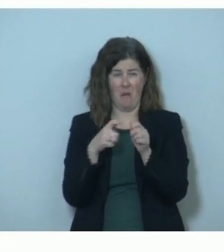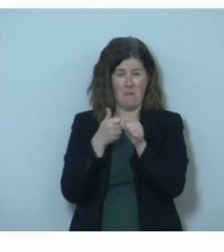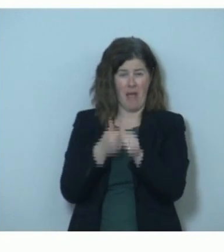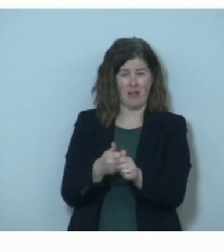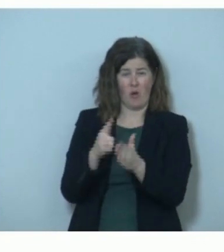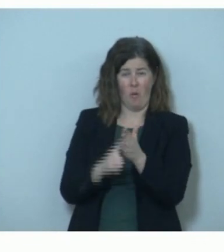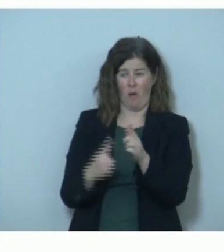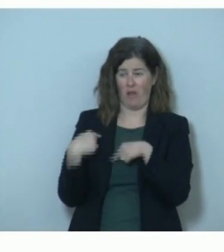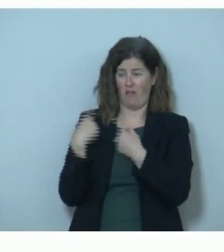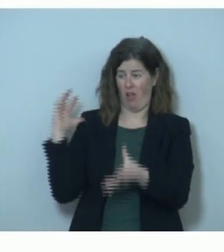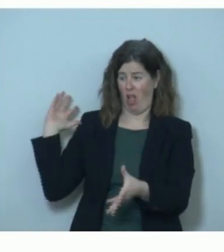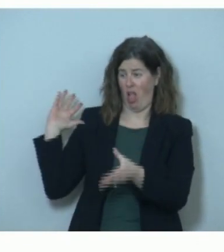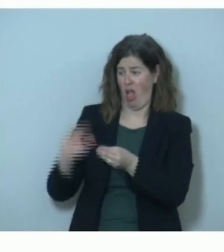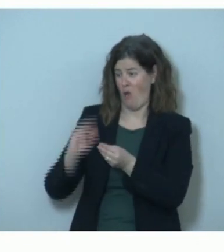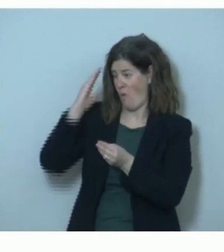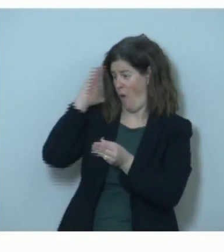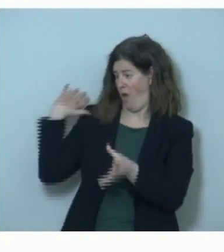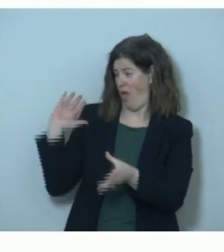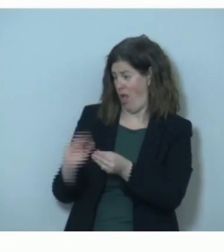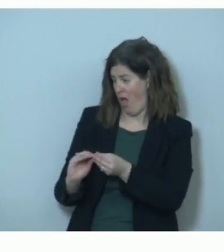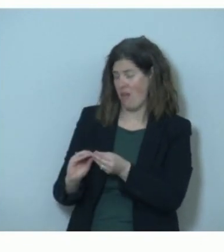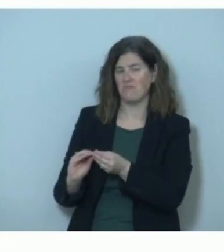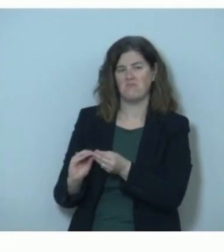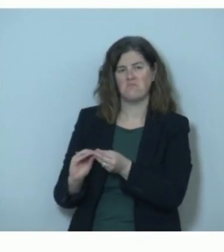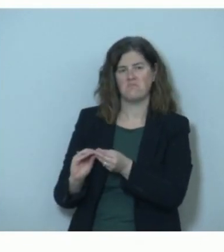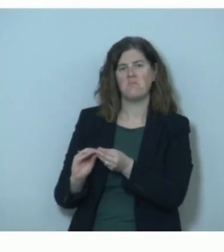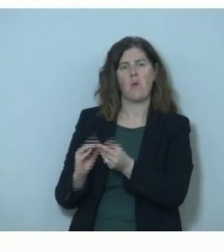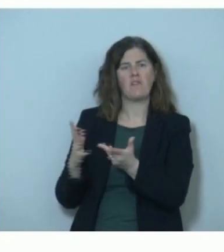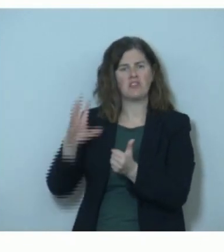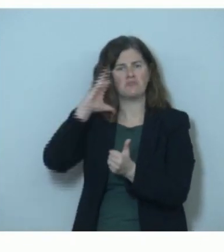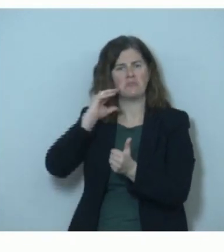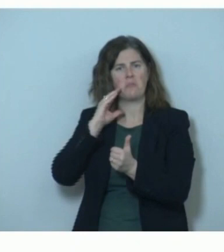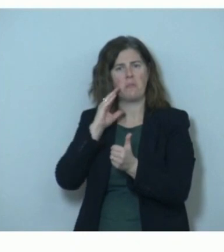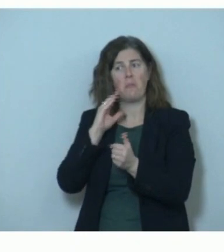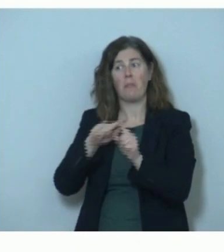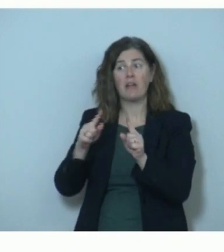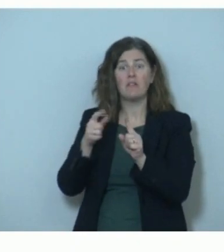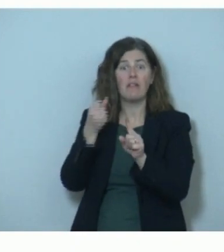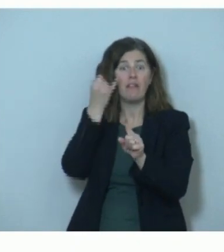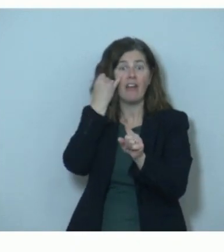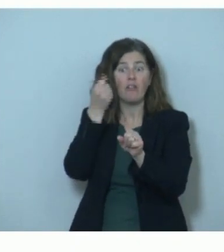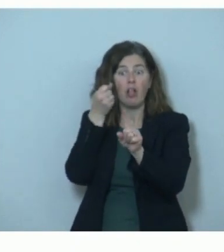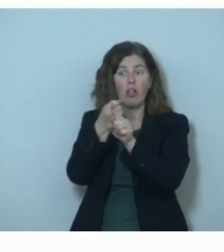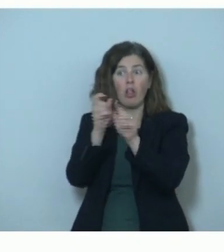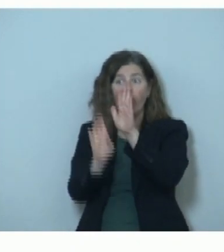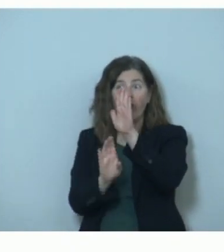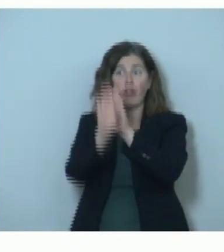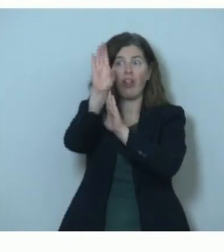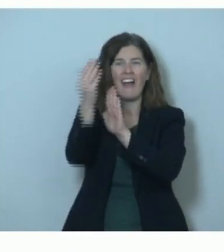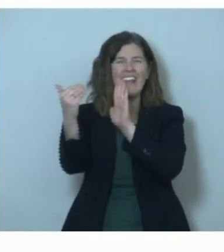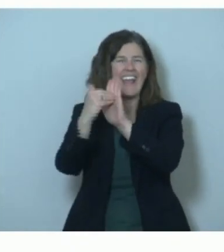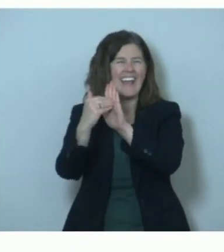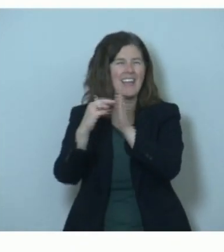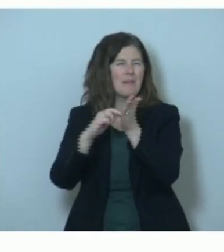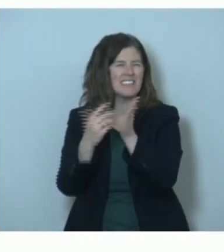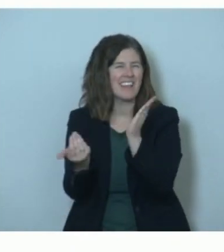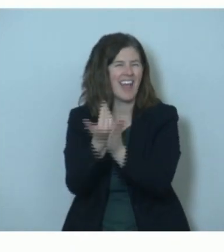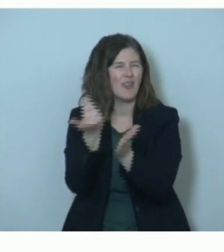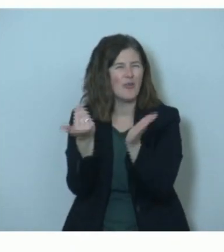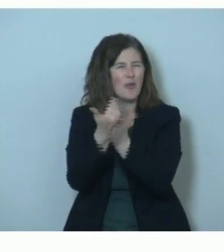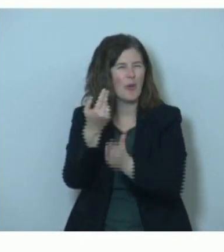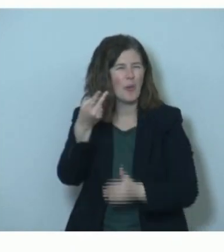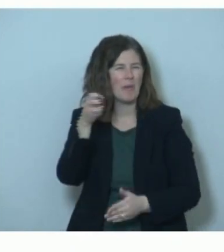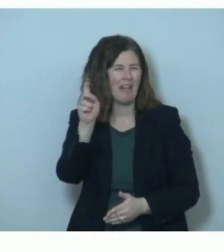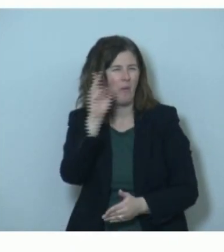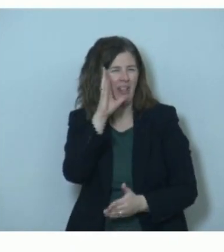know today and what's happening today, that was the peak. If cases shoot up again, then we'll have a new peak. Thank